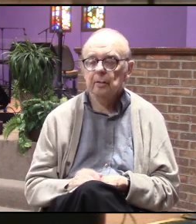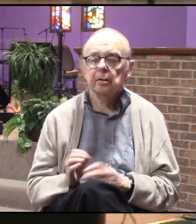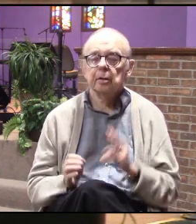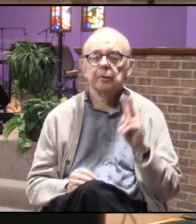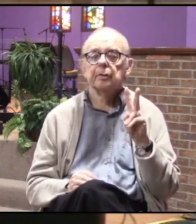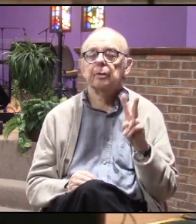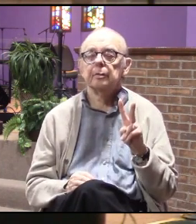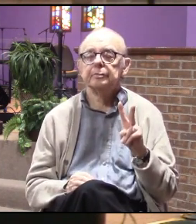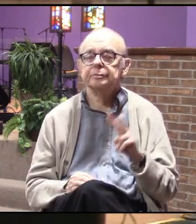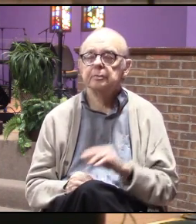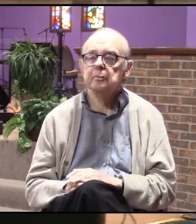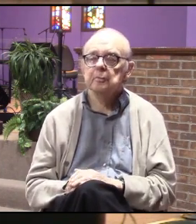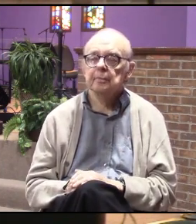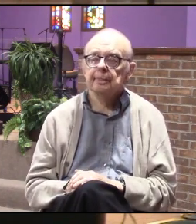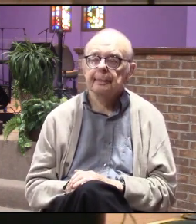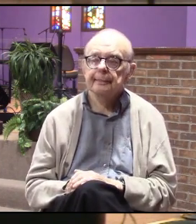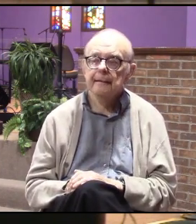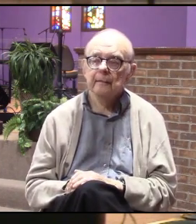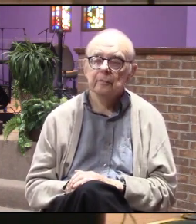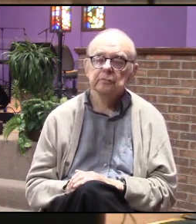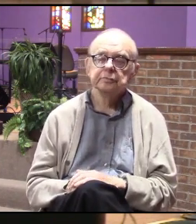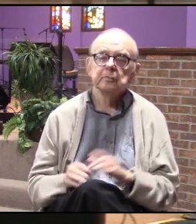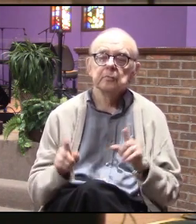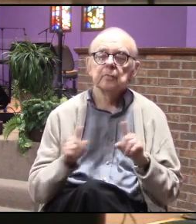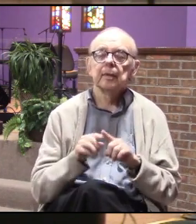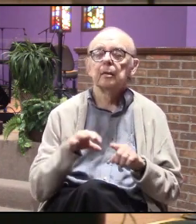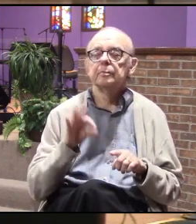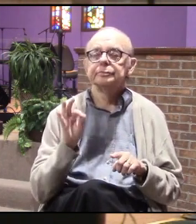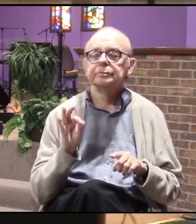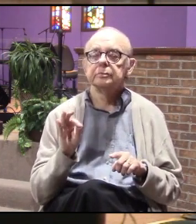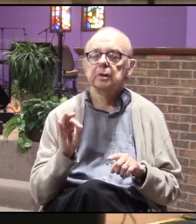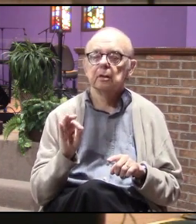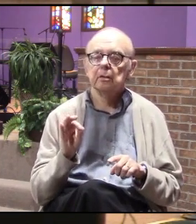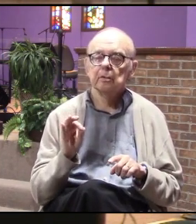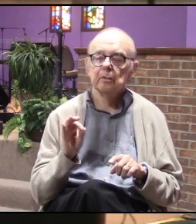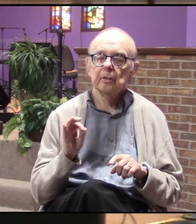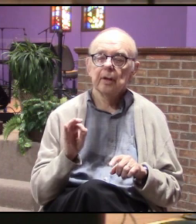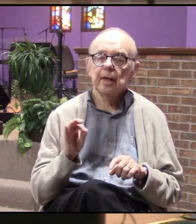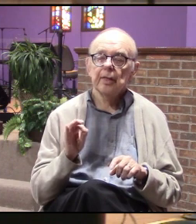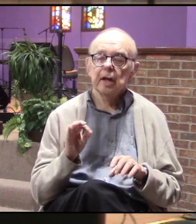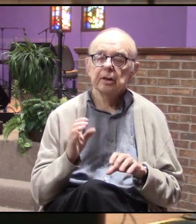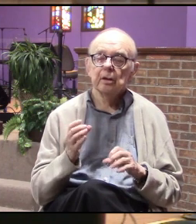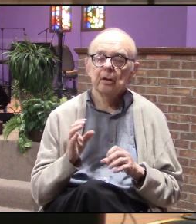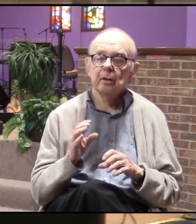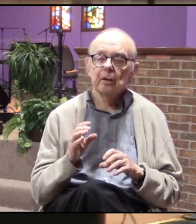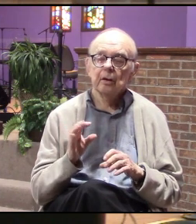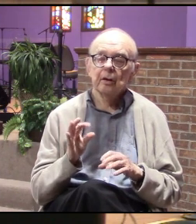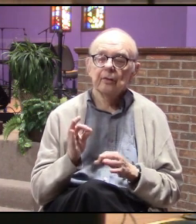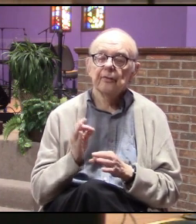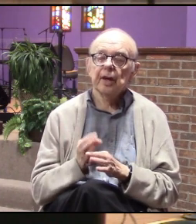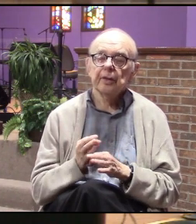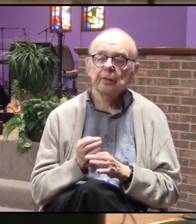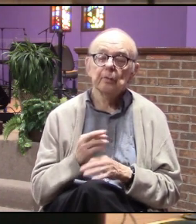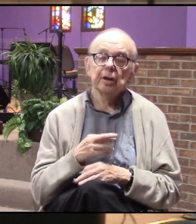Number two, you'll also find that organized religion or